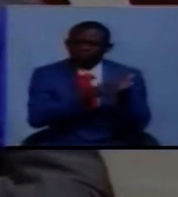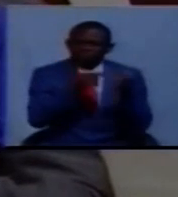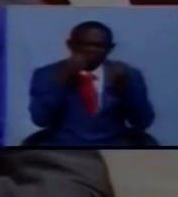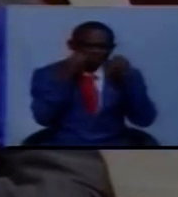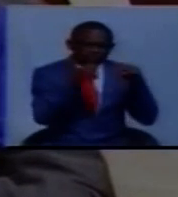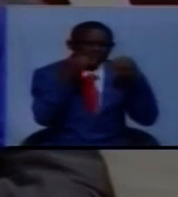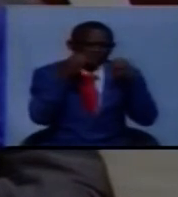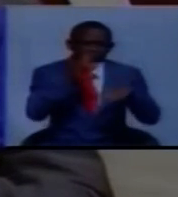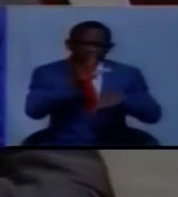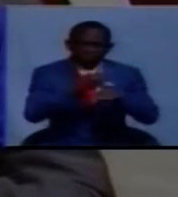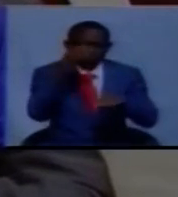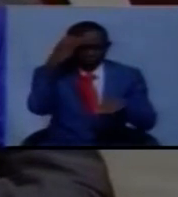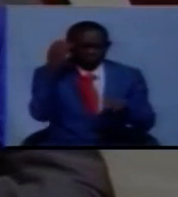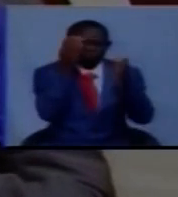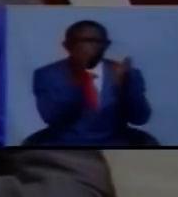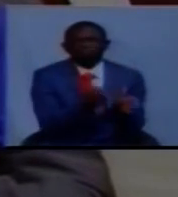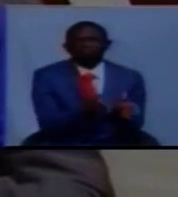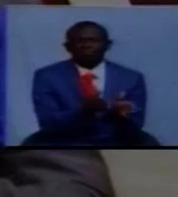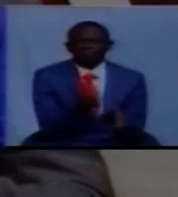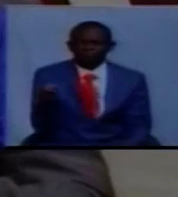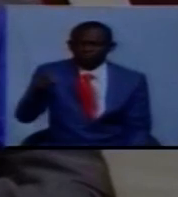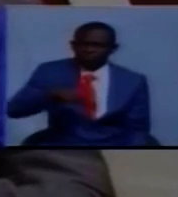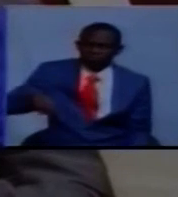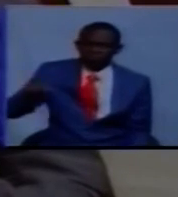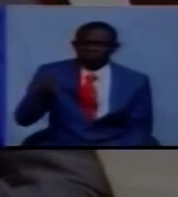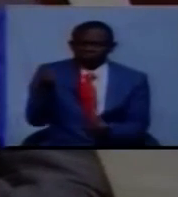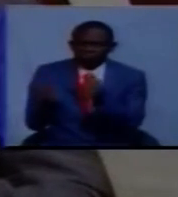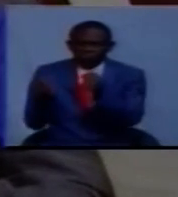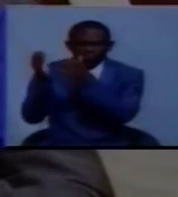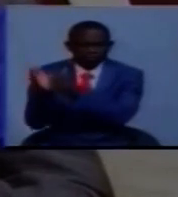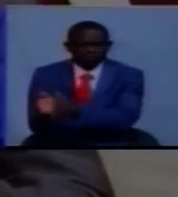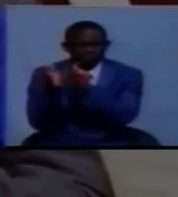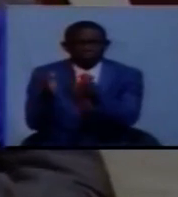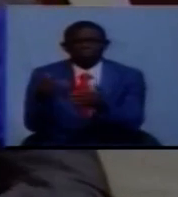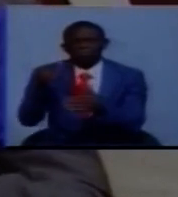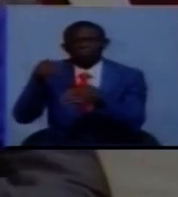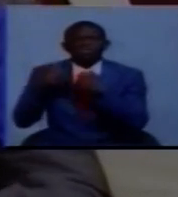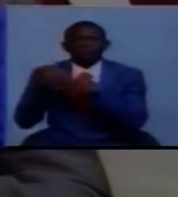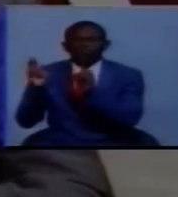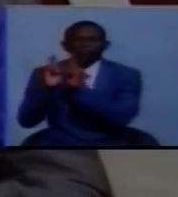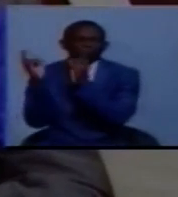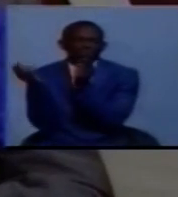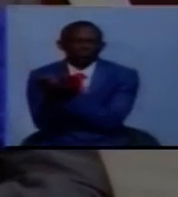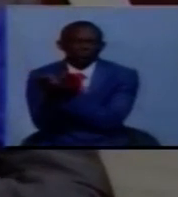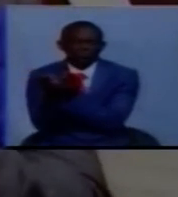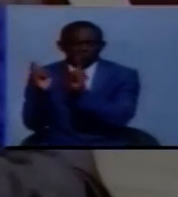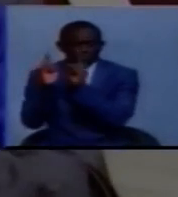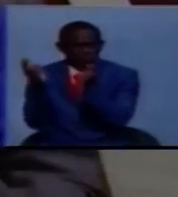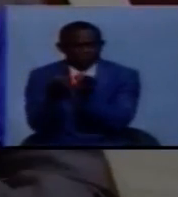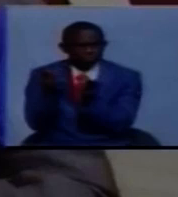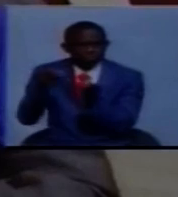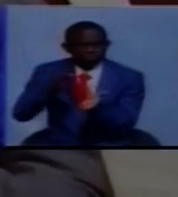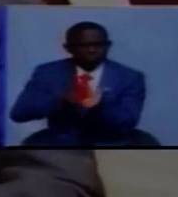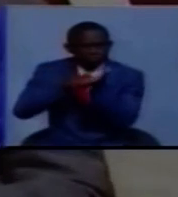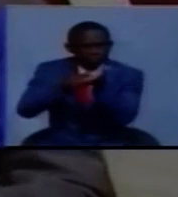to have a union which is supposed to negotiate with their respective employers. If then